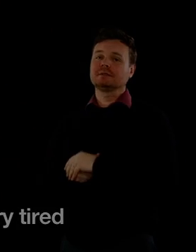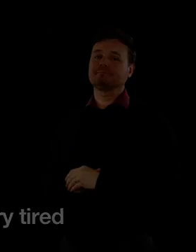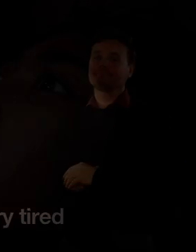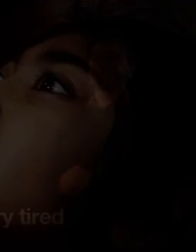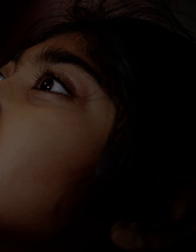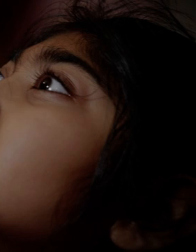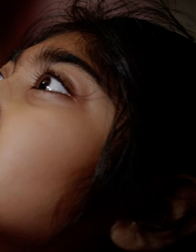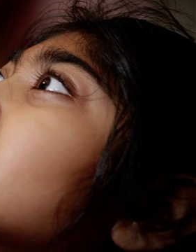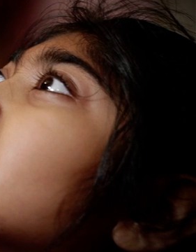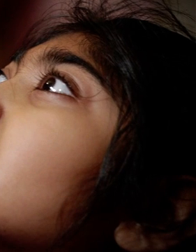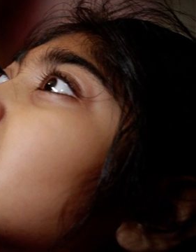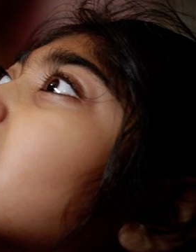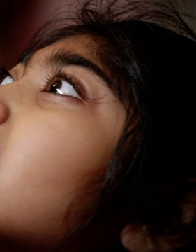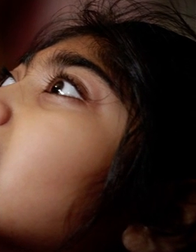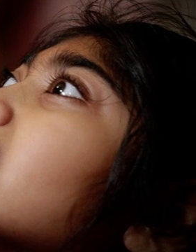tired.